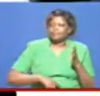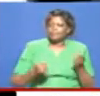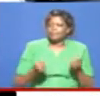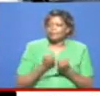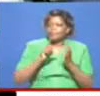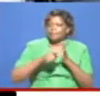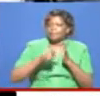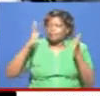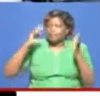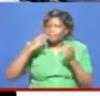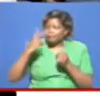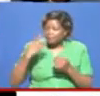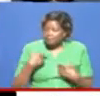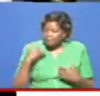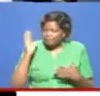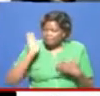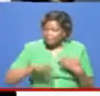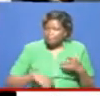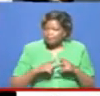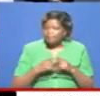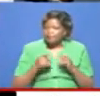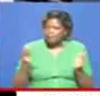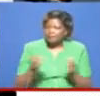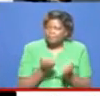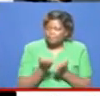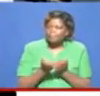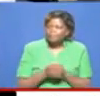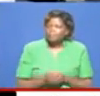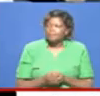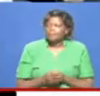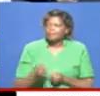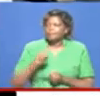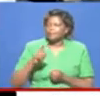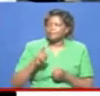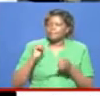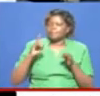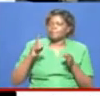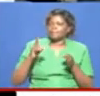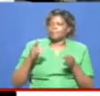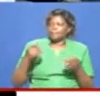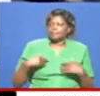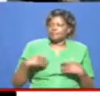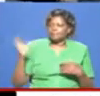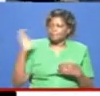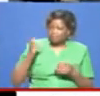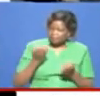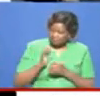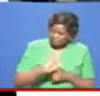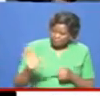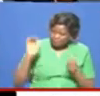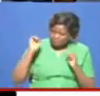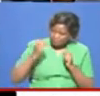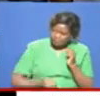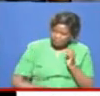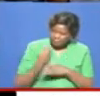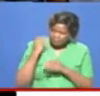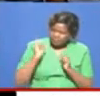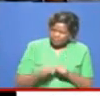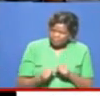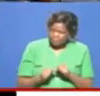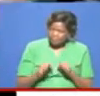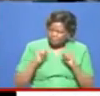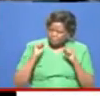vision than just setting up a small business to survive? Survive. Mm-hmm. Yeah. If we inject capital into your business today, are you going to grow? Are you